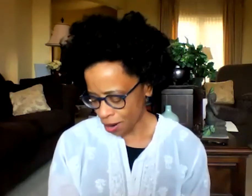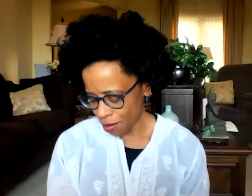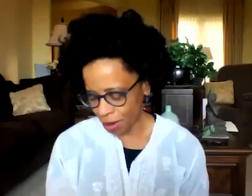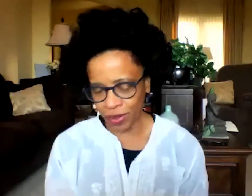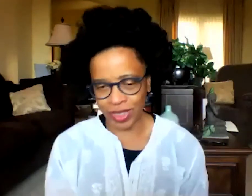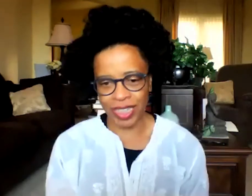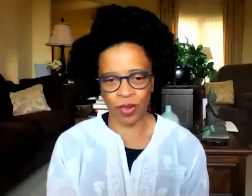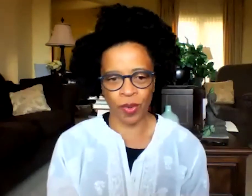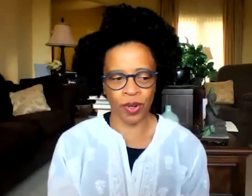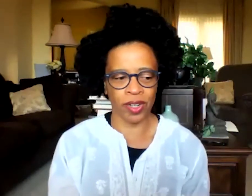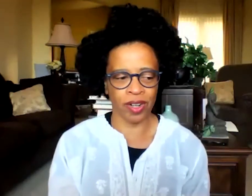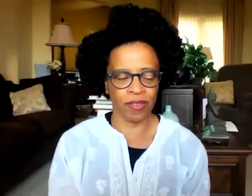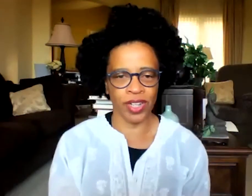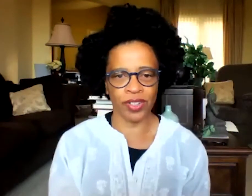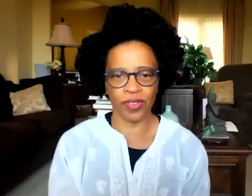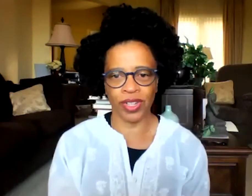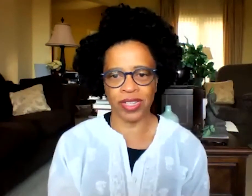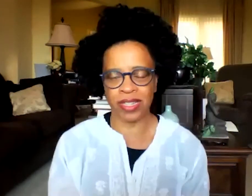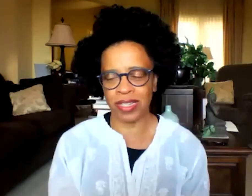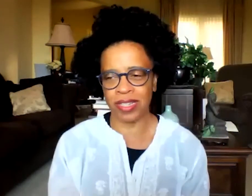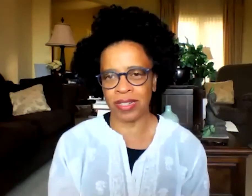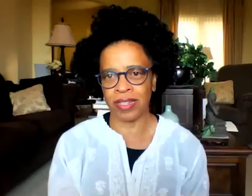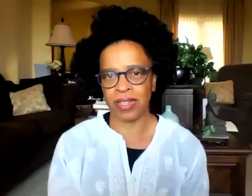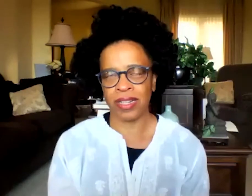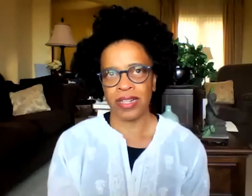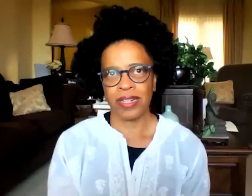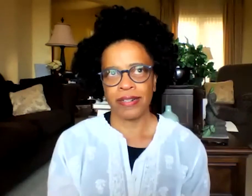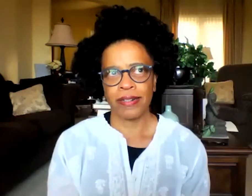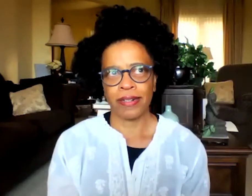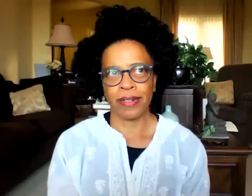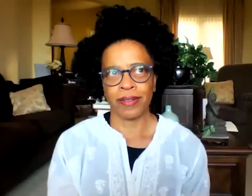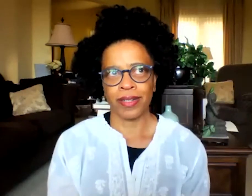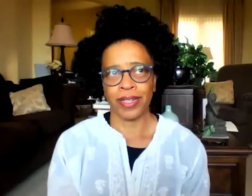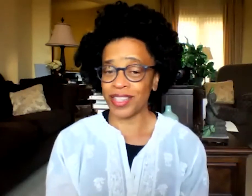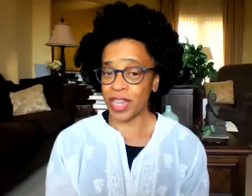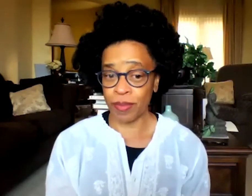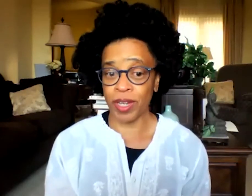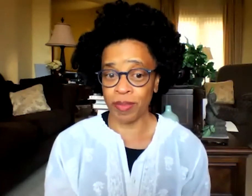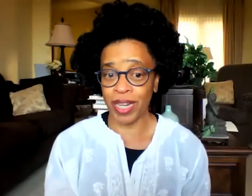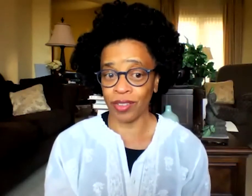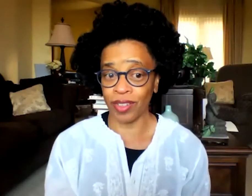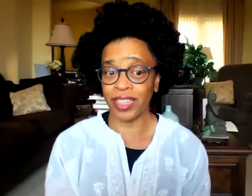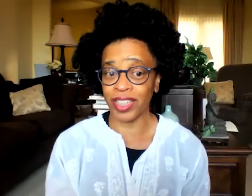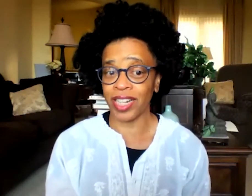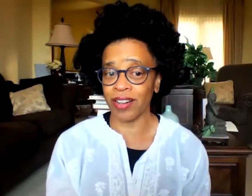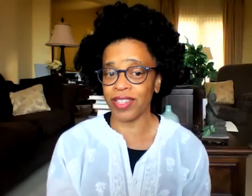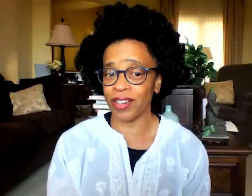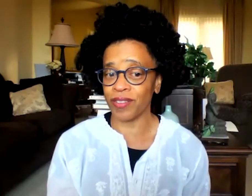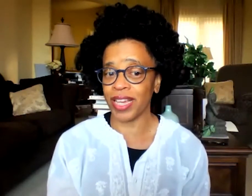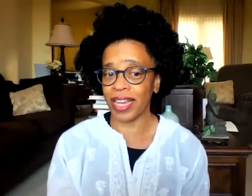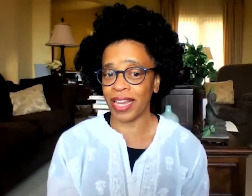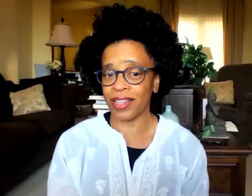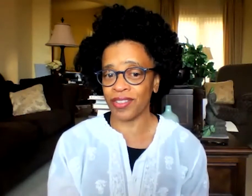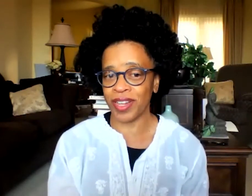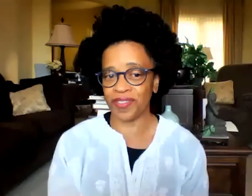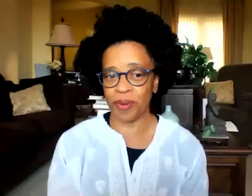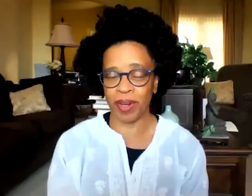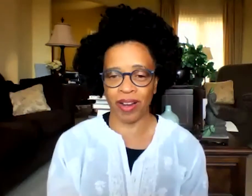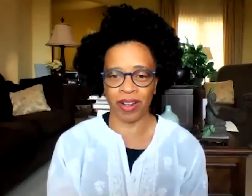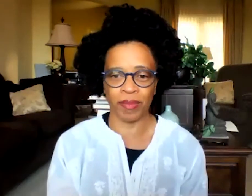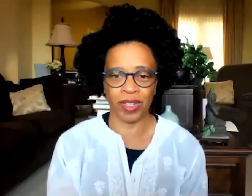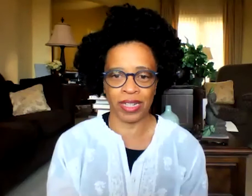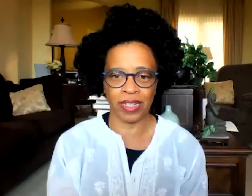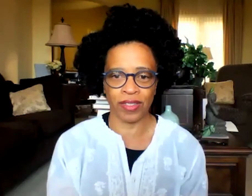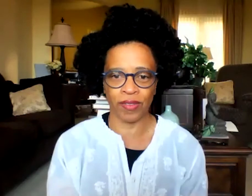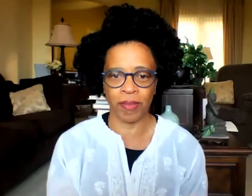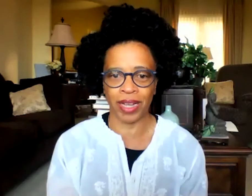Themed around my book, The Inner Work of Racial Justice, and the subtitle, Healing Ourselves and Transforming